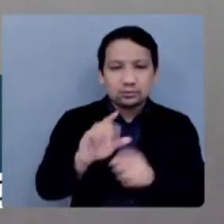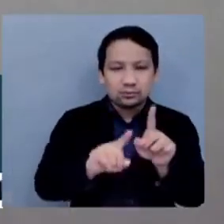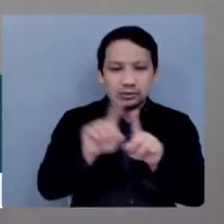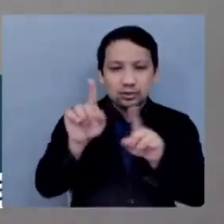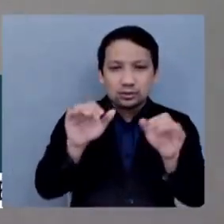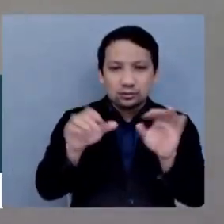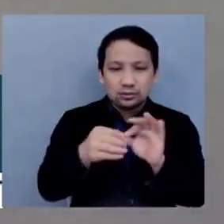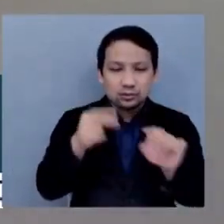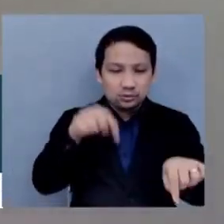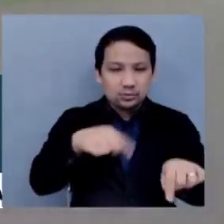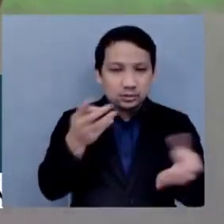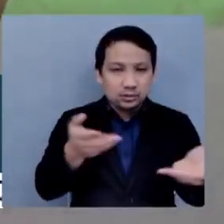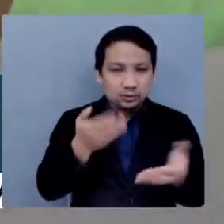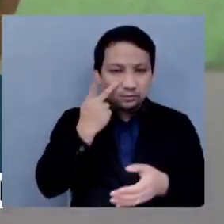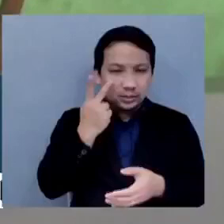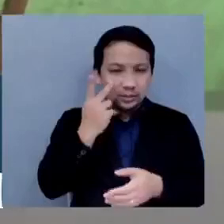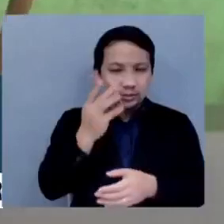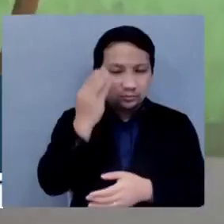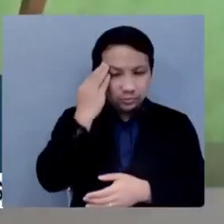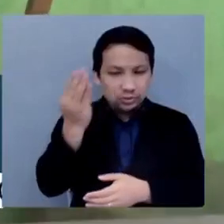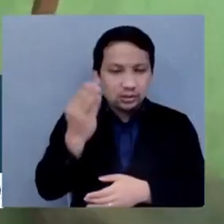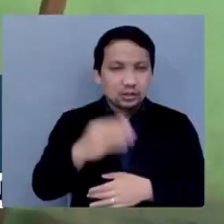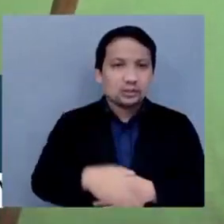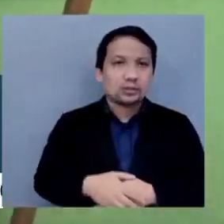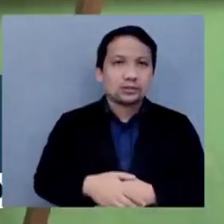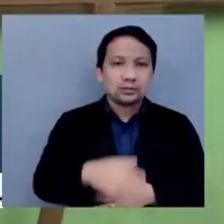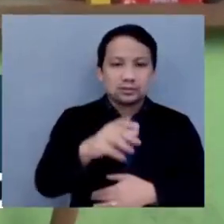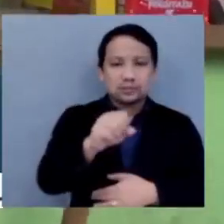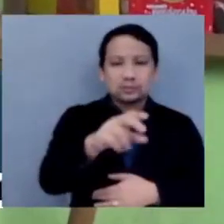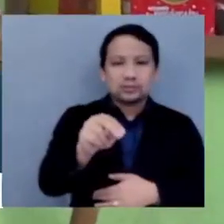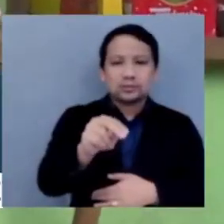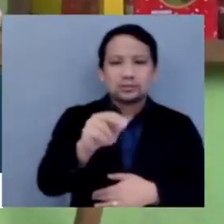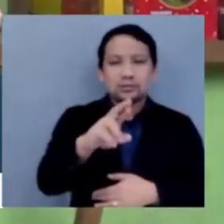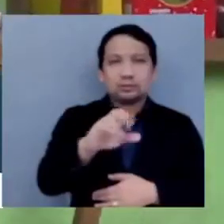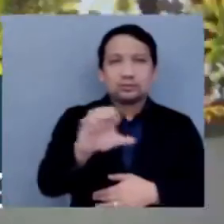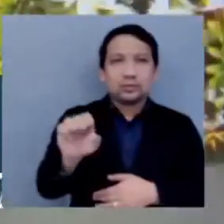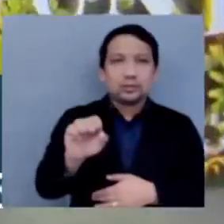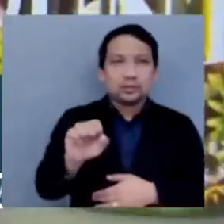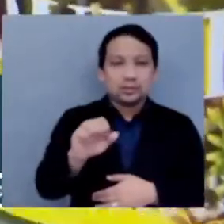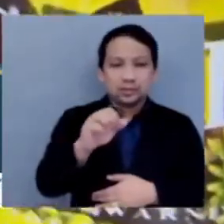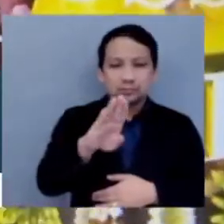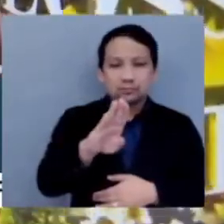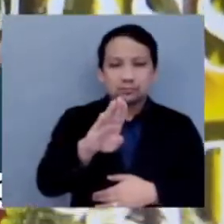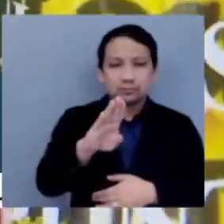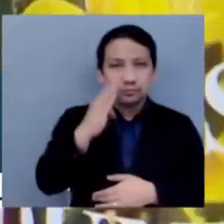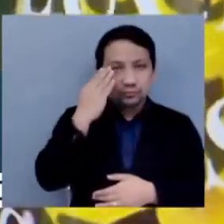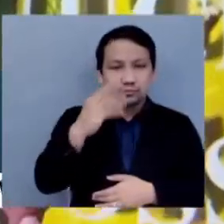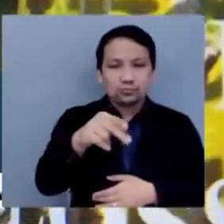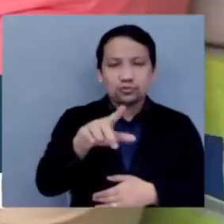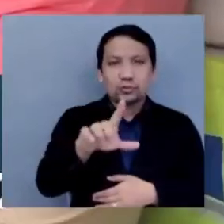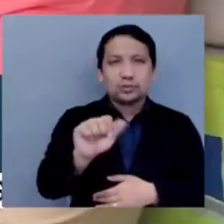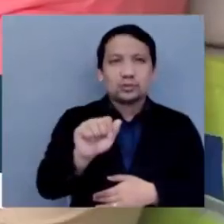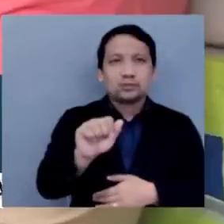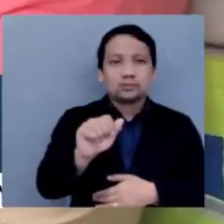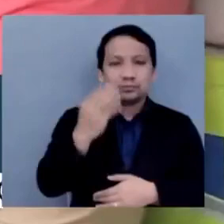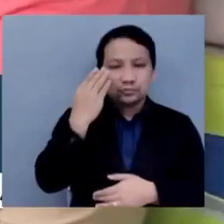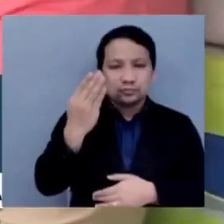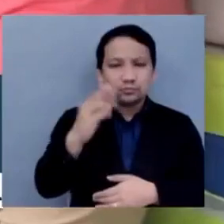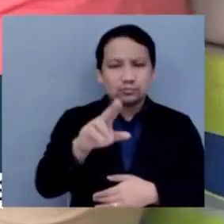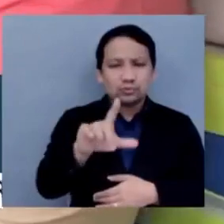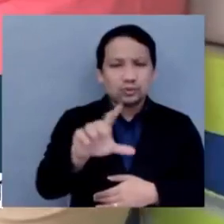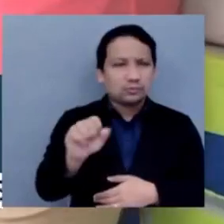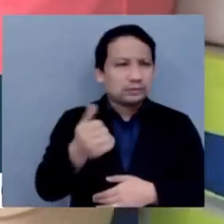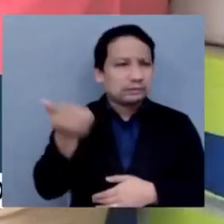located here in Bulacan, such as in San Rafael and Pulilan, Bulacan. Carmina, since the other day, we have noticed that